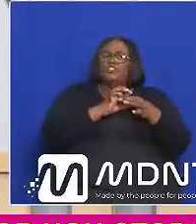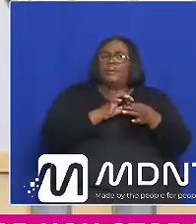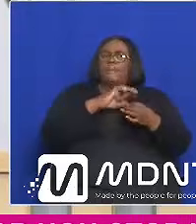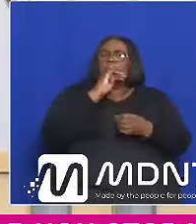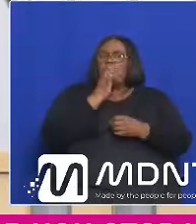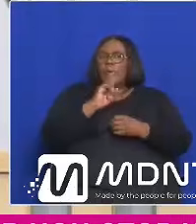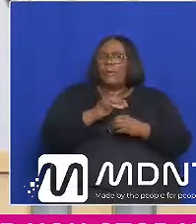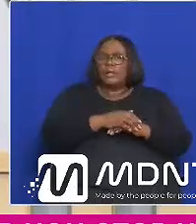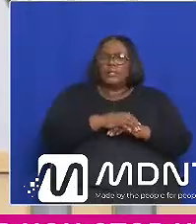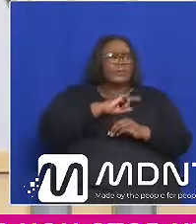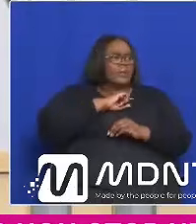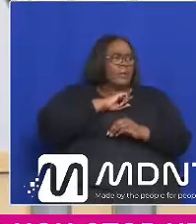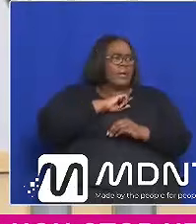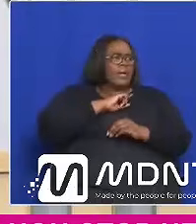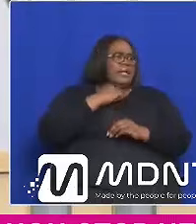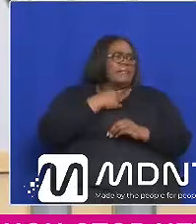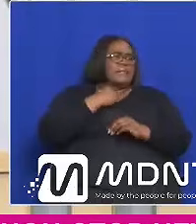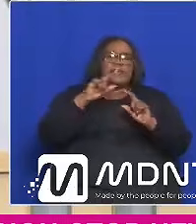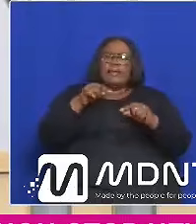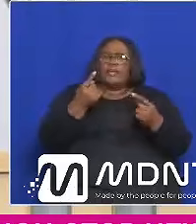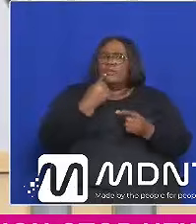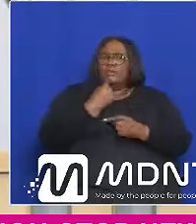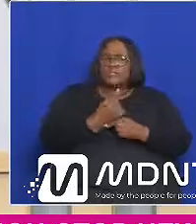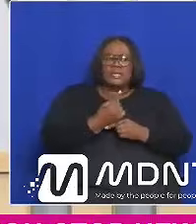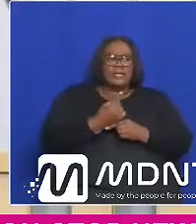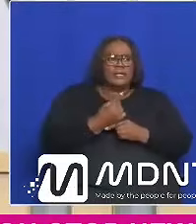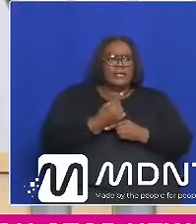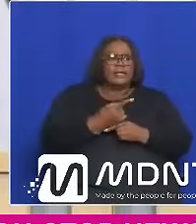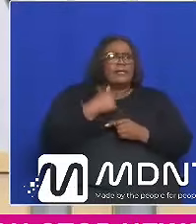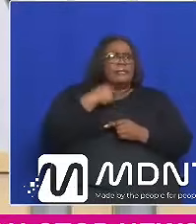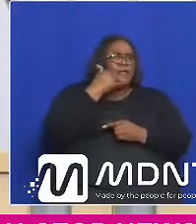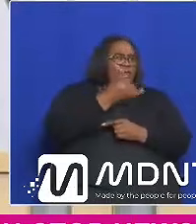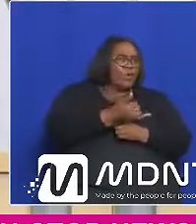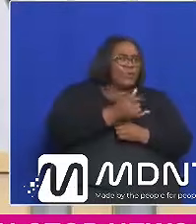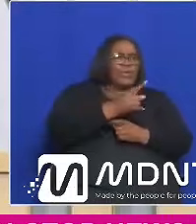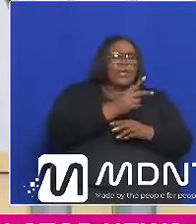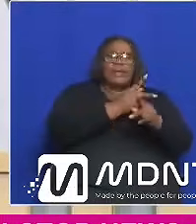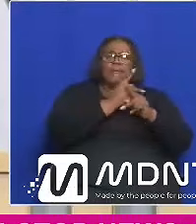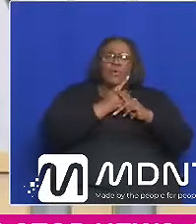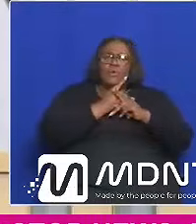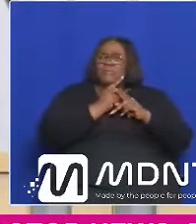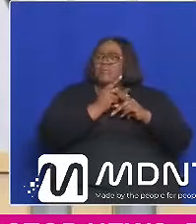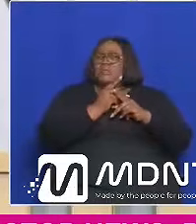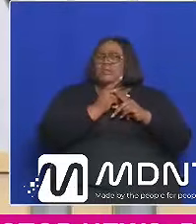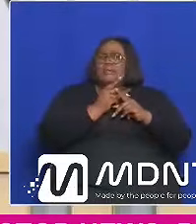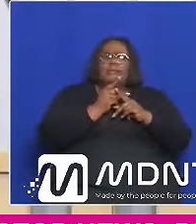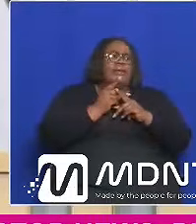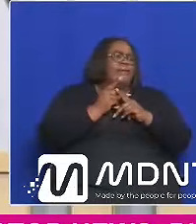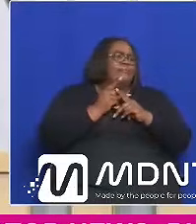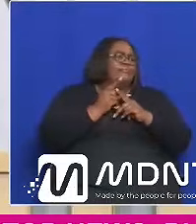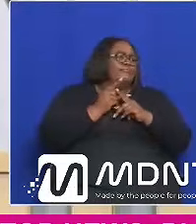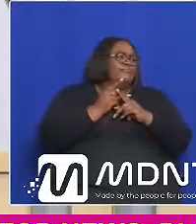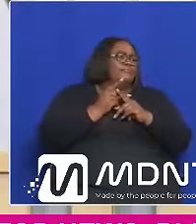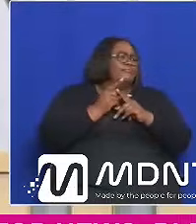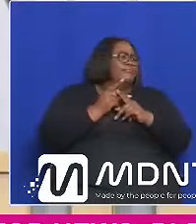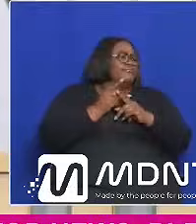I cannot say because I called him or he borrowed me a speedboat or I sent him a WhatsApp, then we